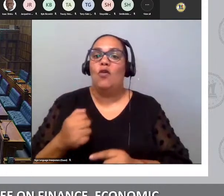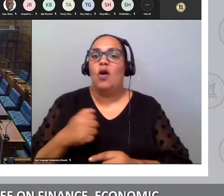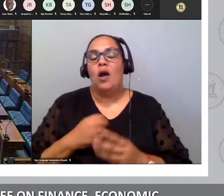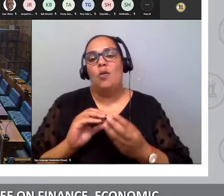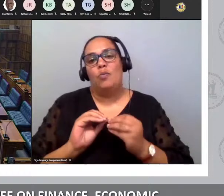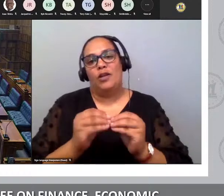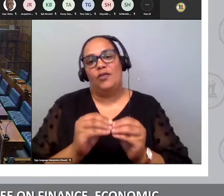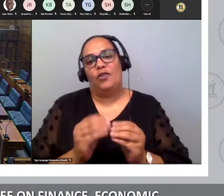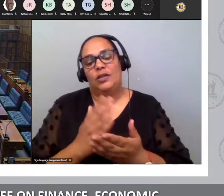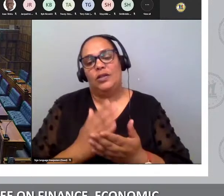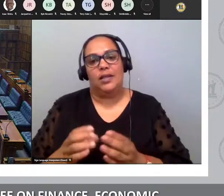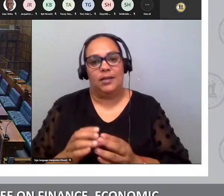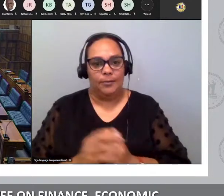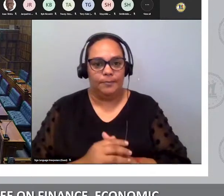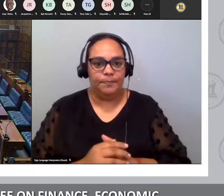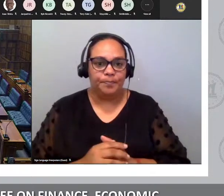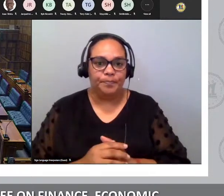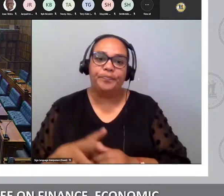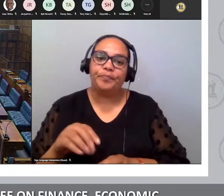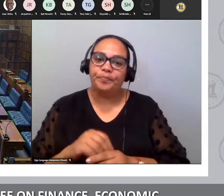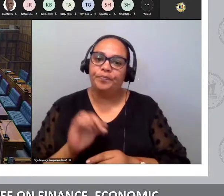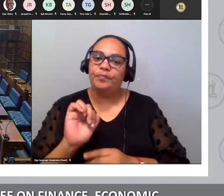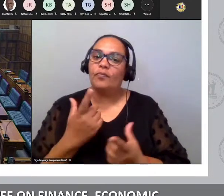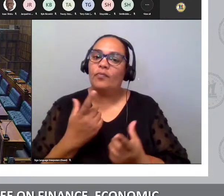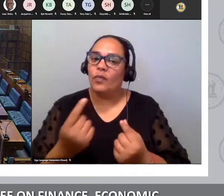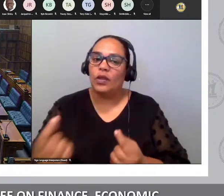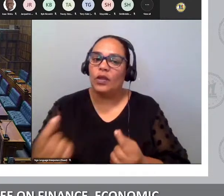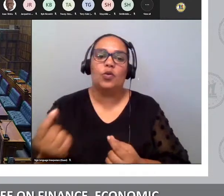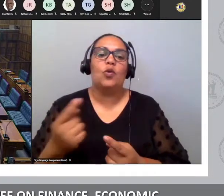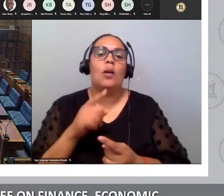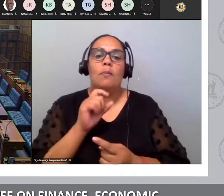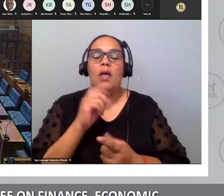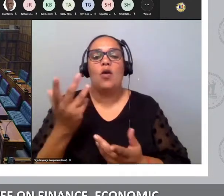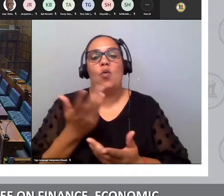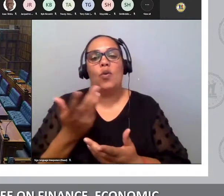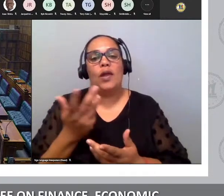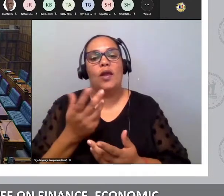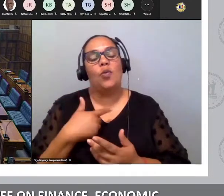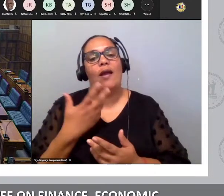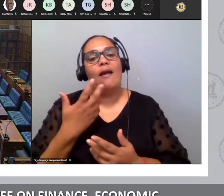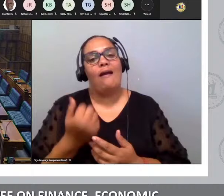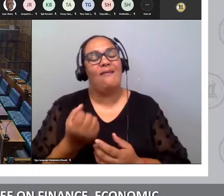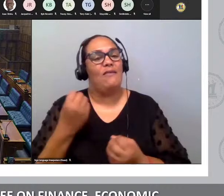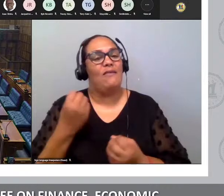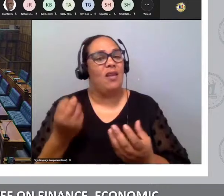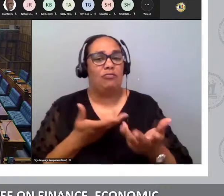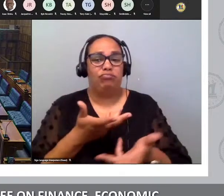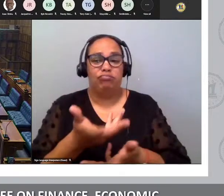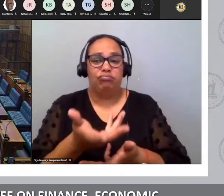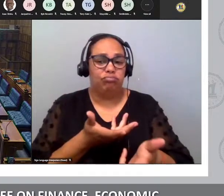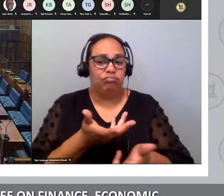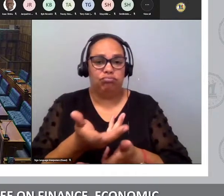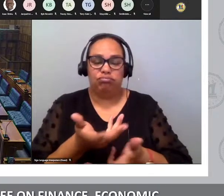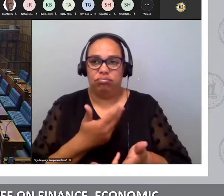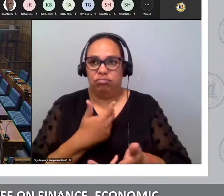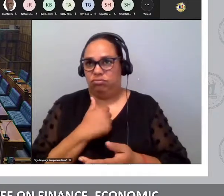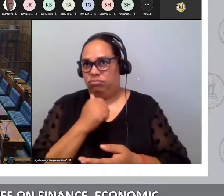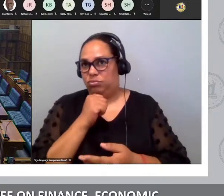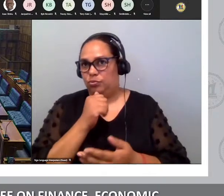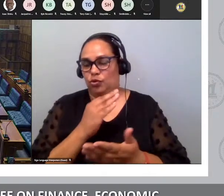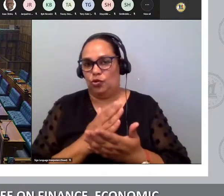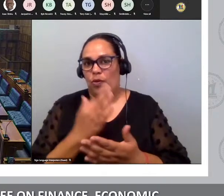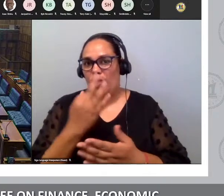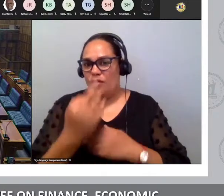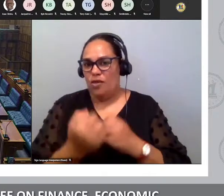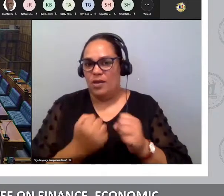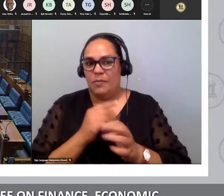manufacturing sectors in terms of any delays cost and that's where uh we've had lots of engagements in the last I don't know three years